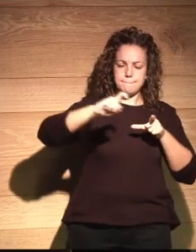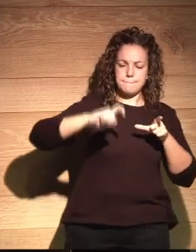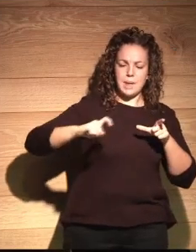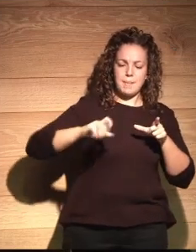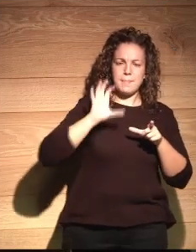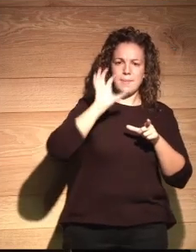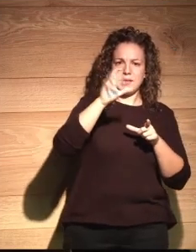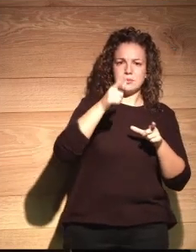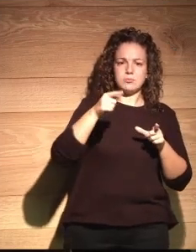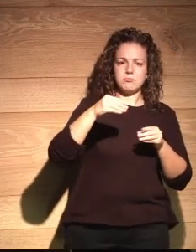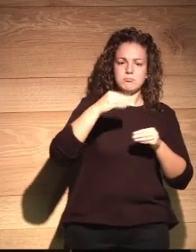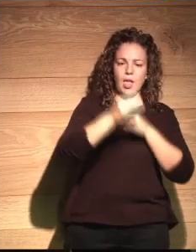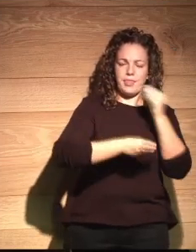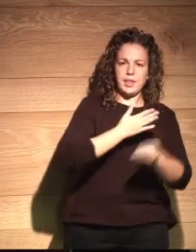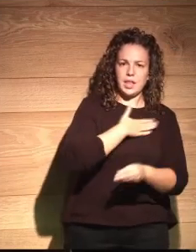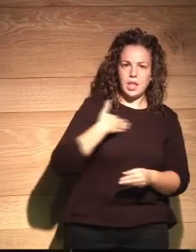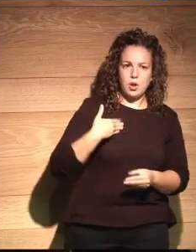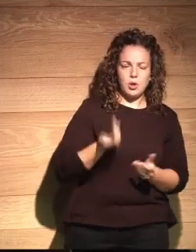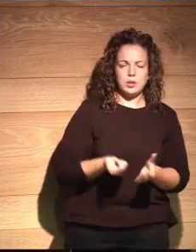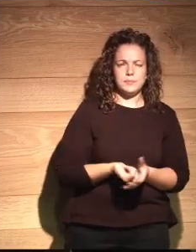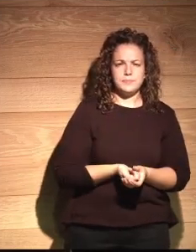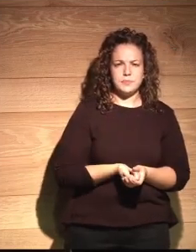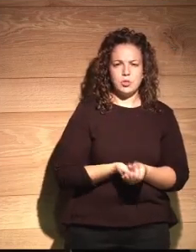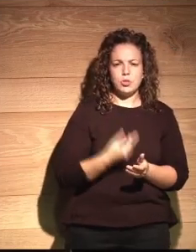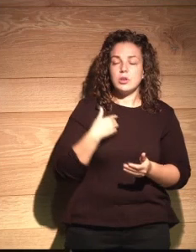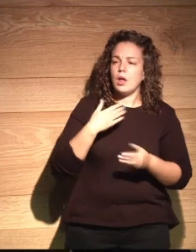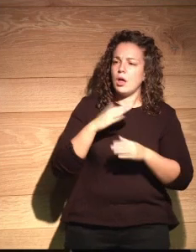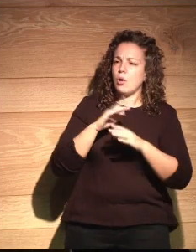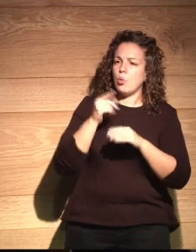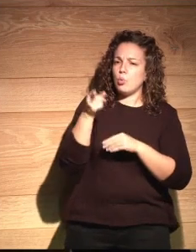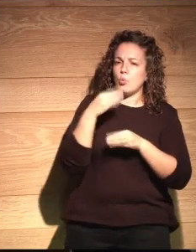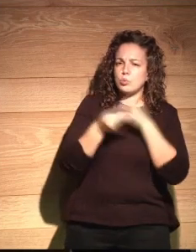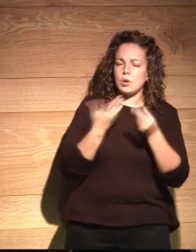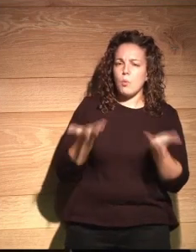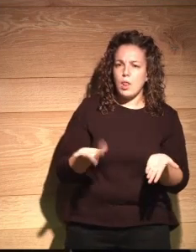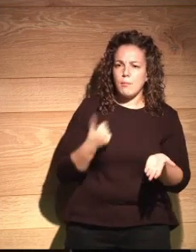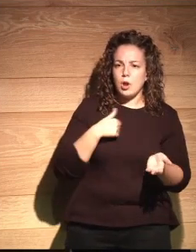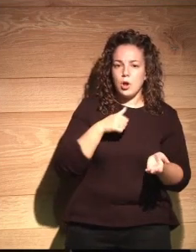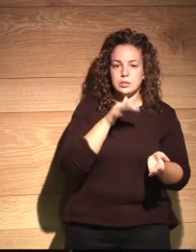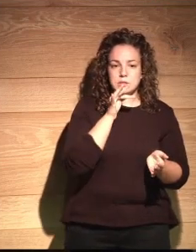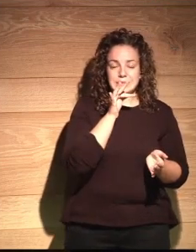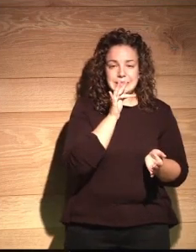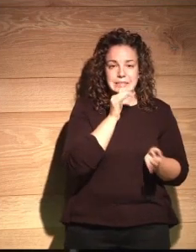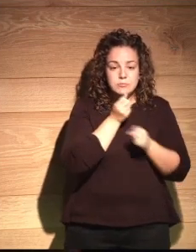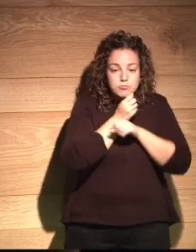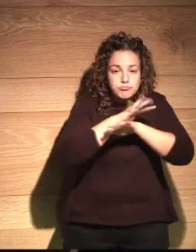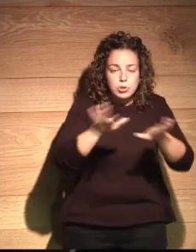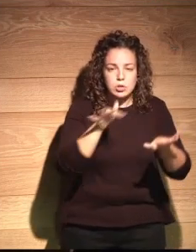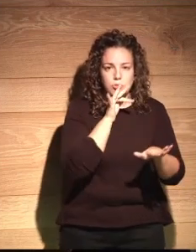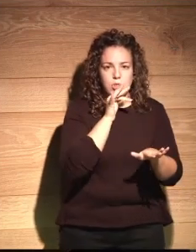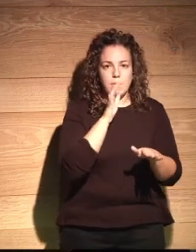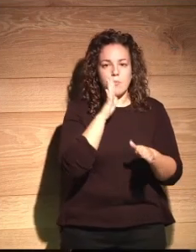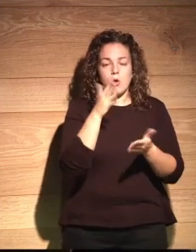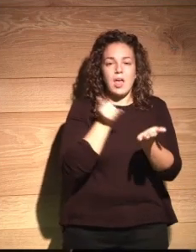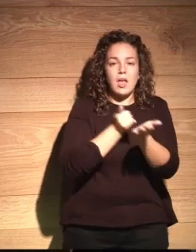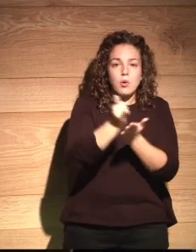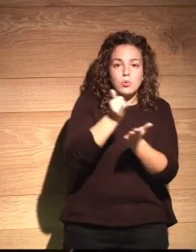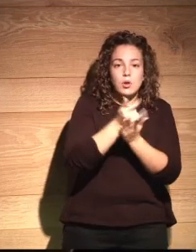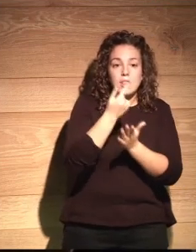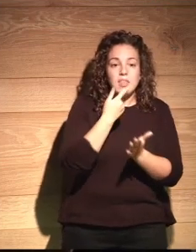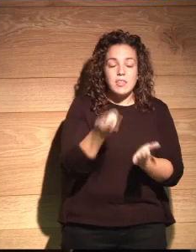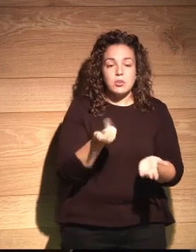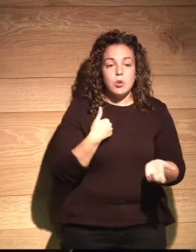spread out yet, said Manhur. The farmers objected. They said it would cover the whole country and shut out the sunlight. So now we use the country